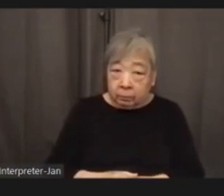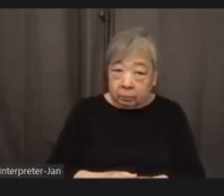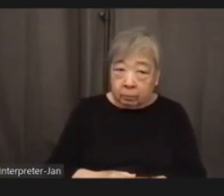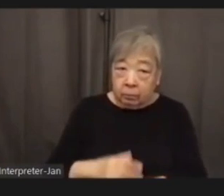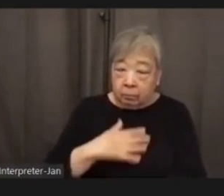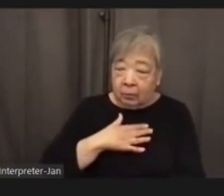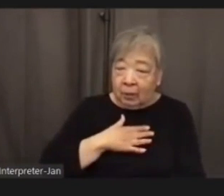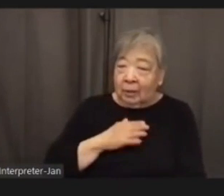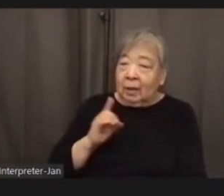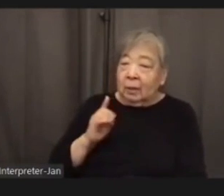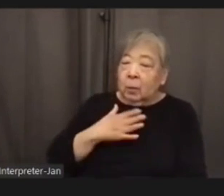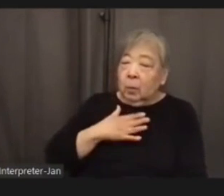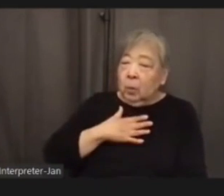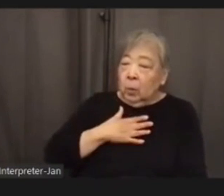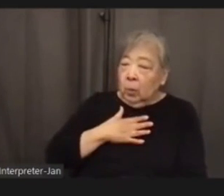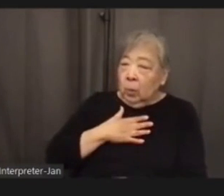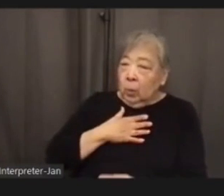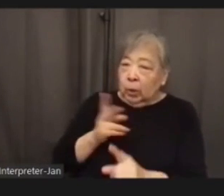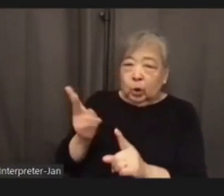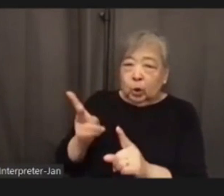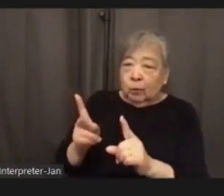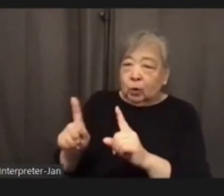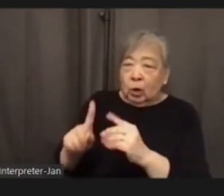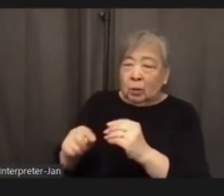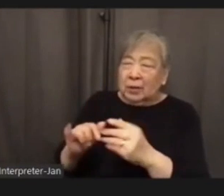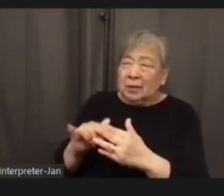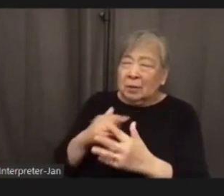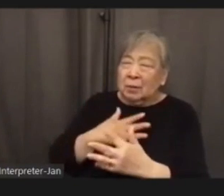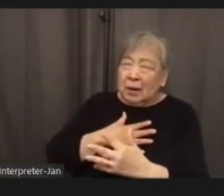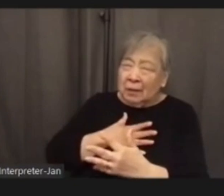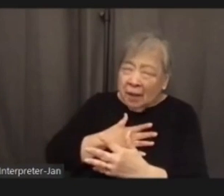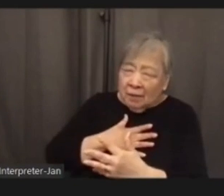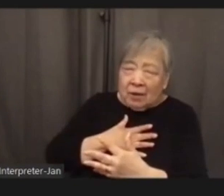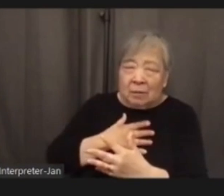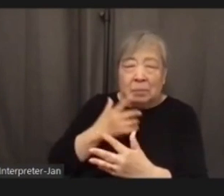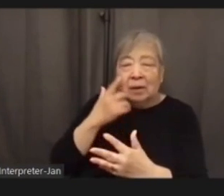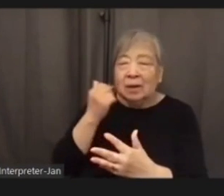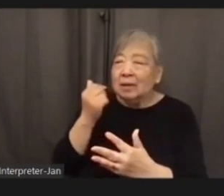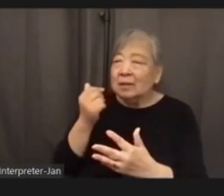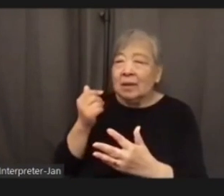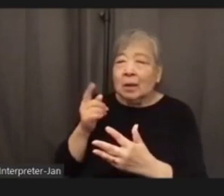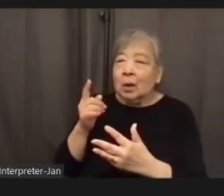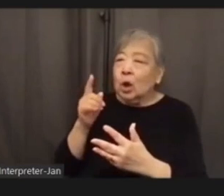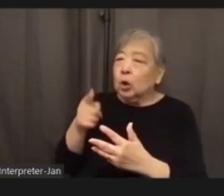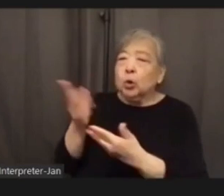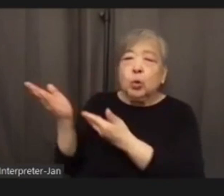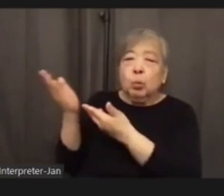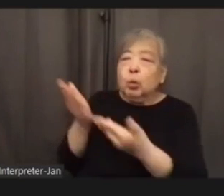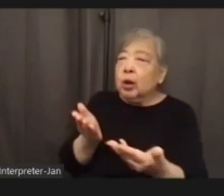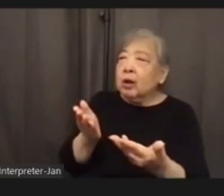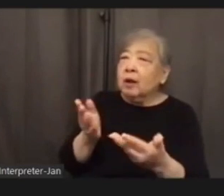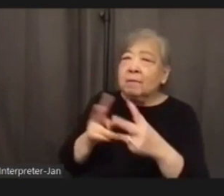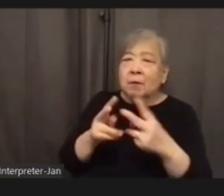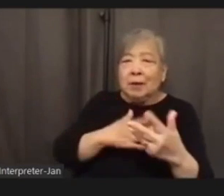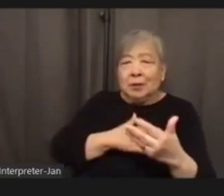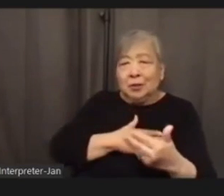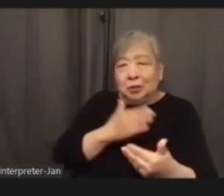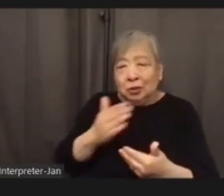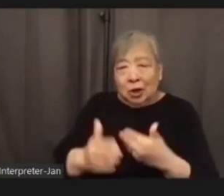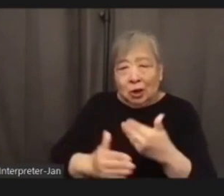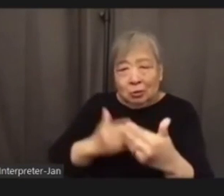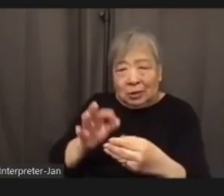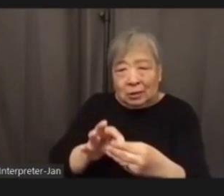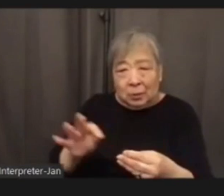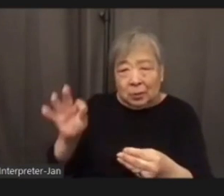I just love hearing the two of you talk about this, because the generosity of spirit that you bring into the room is just like so evident,